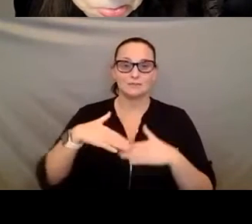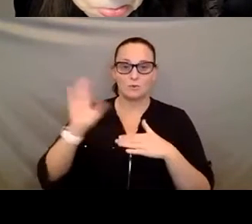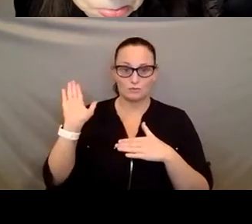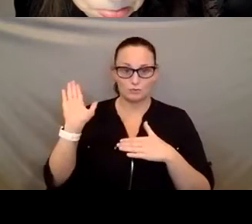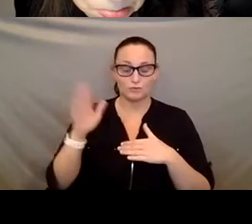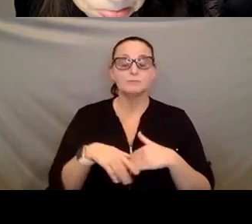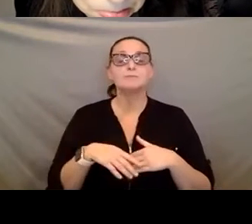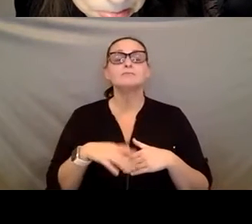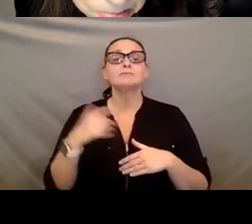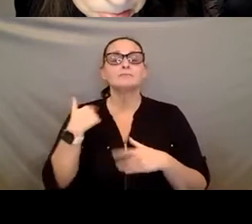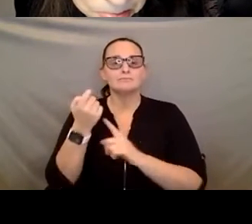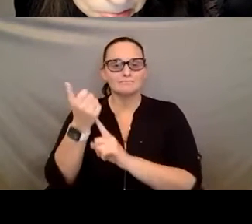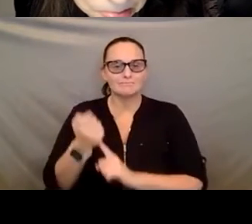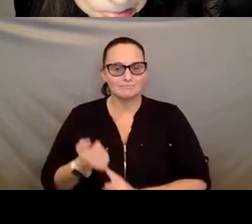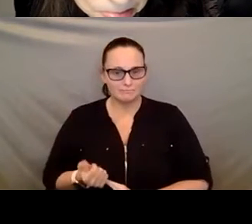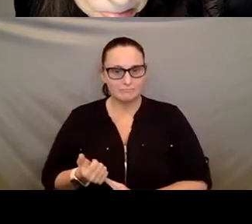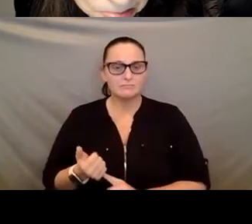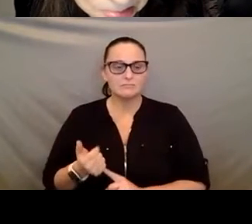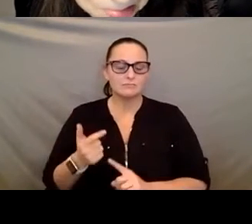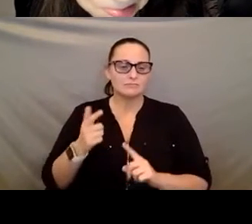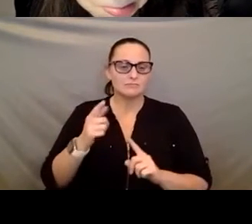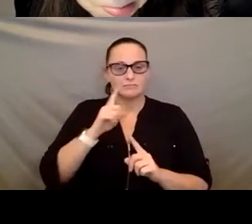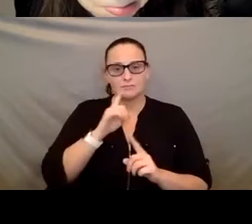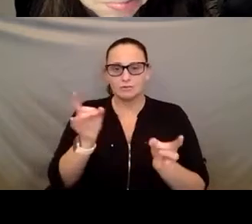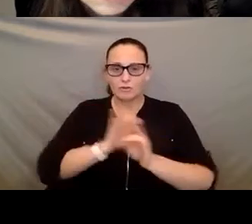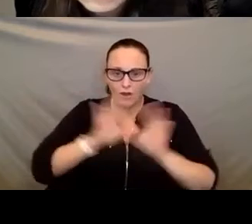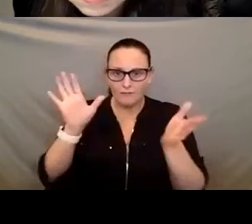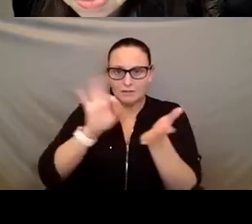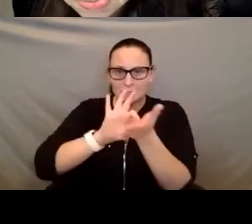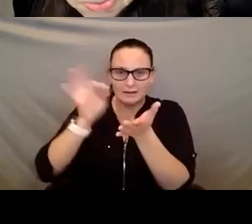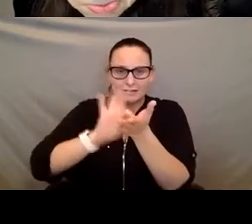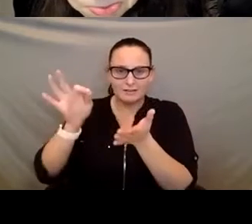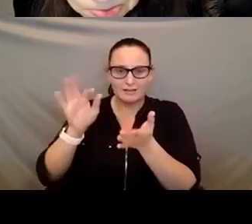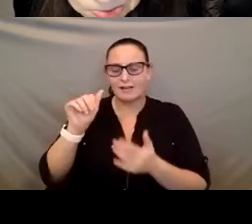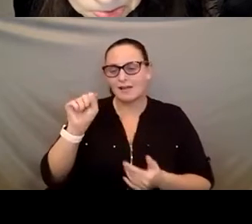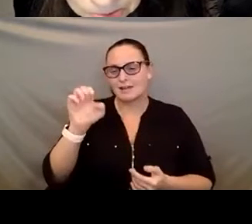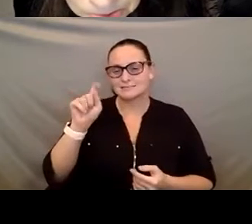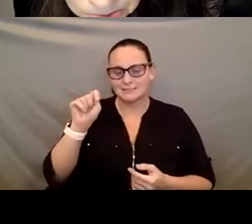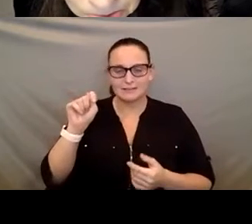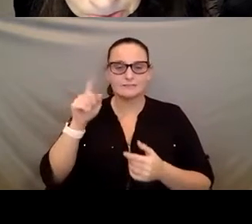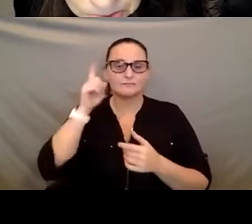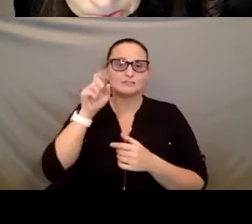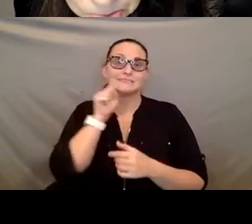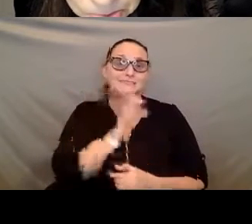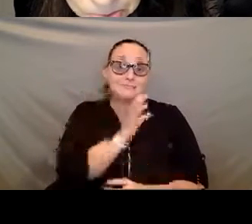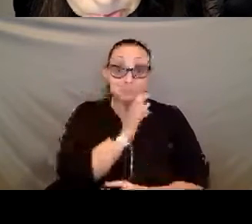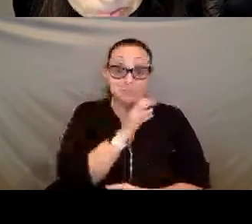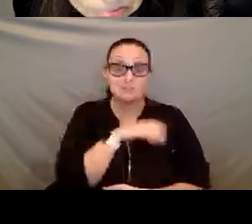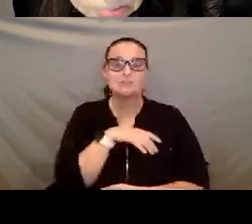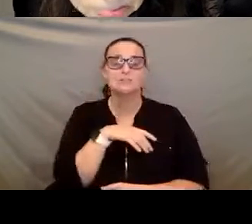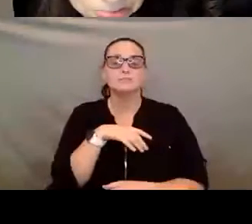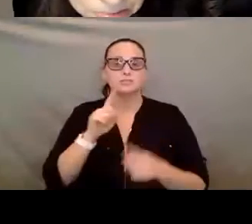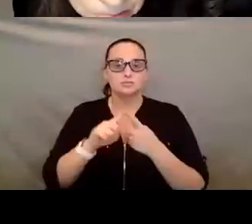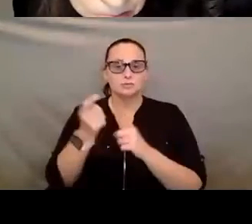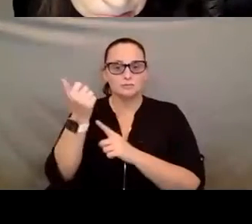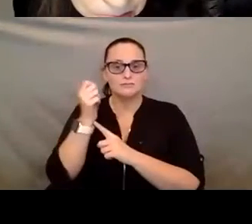We eliminated this very awful Medi-Cal asset test for seniors to remove